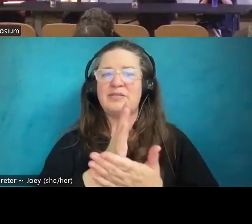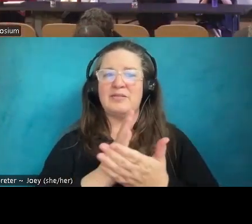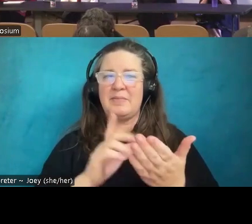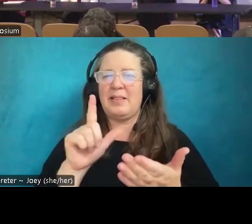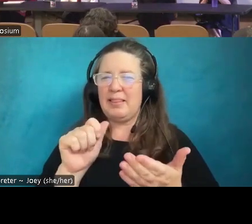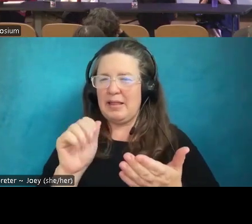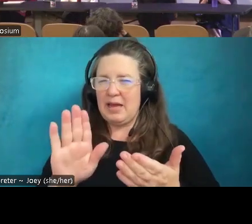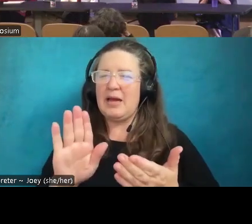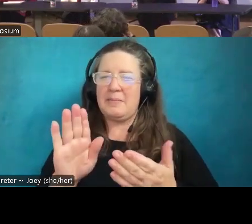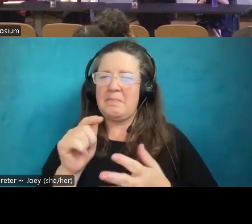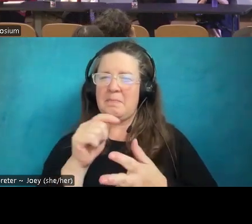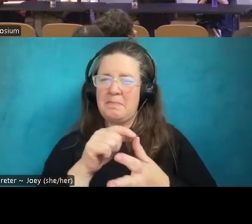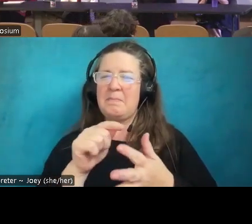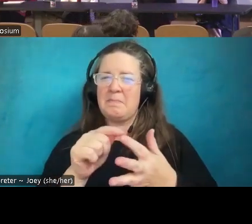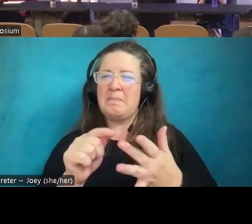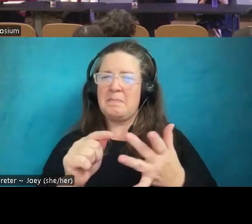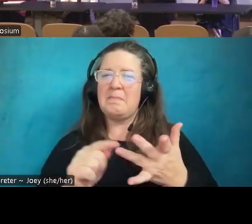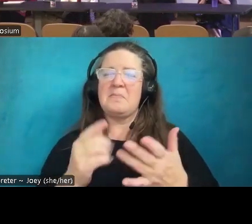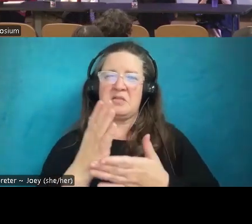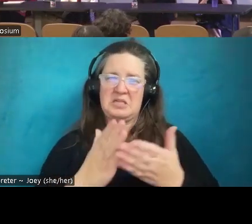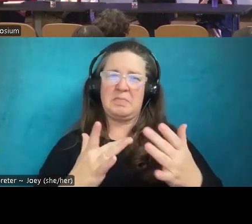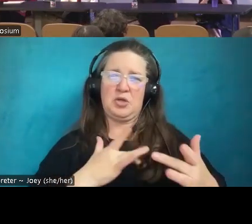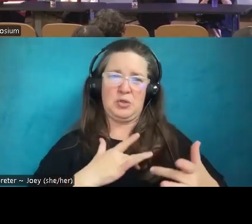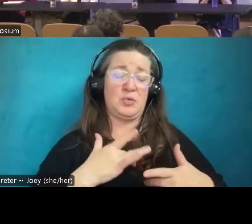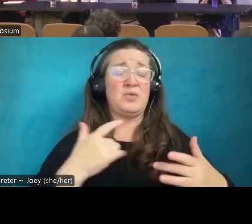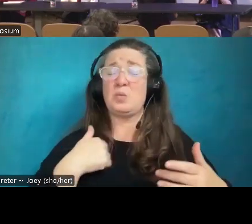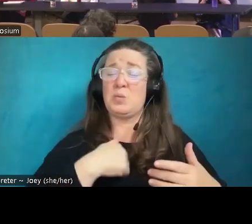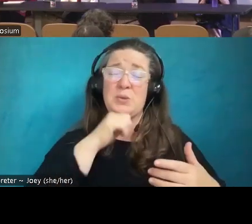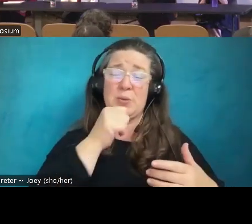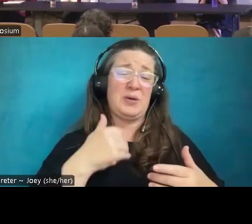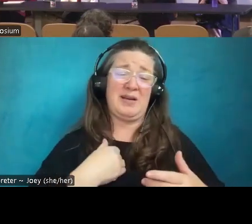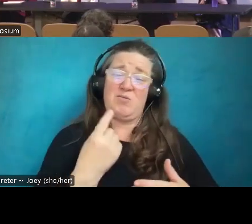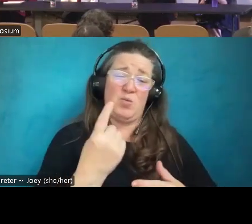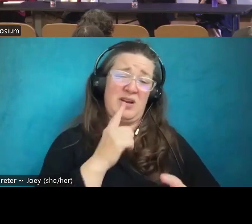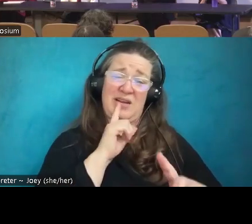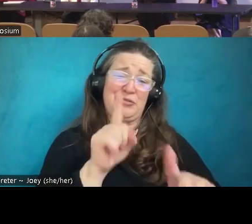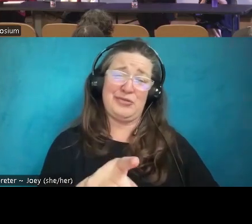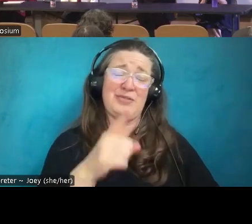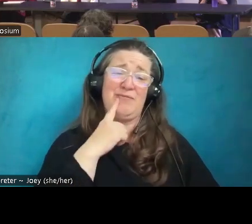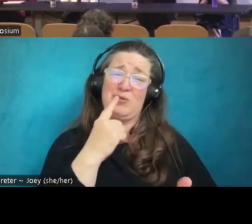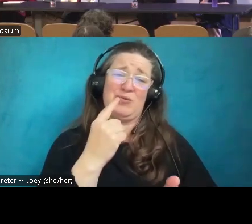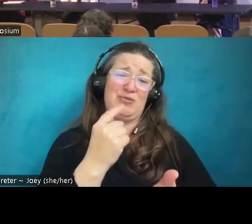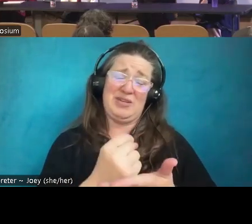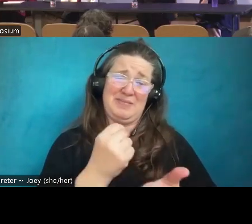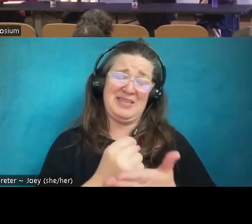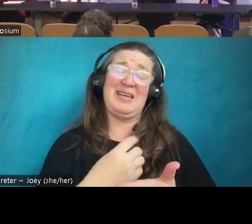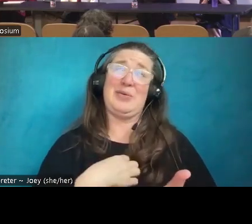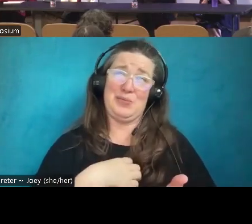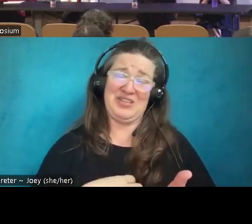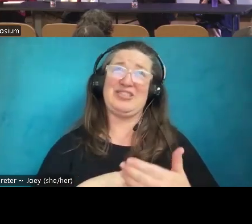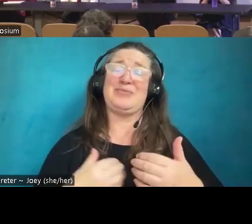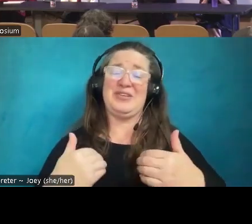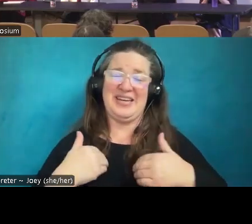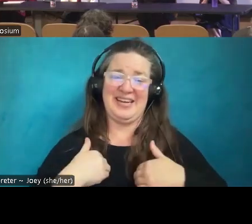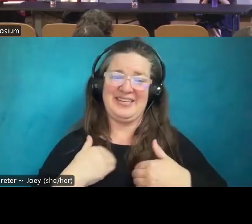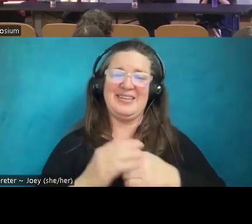that, we don't have any one answer for treatment, and I wish we did. But to address